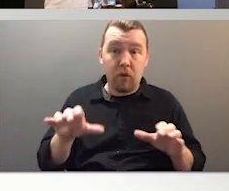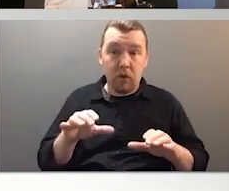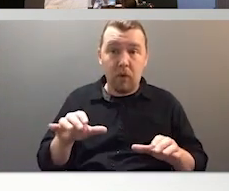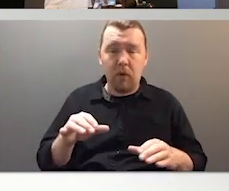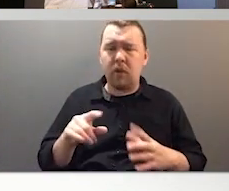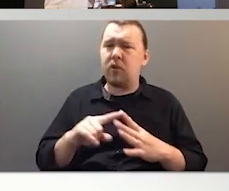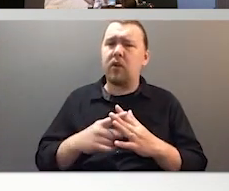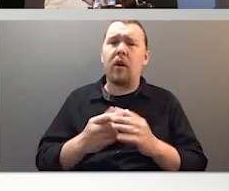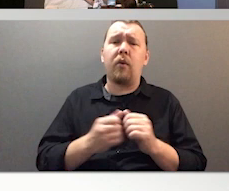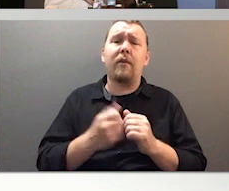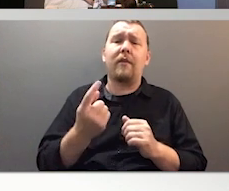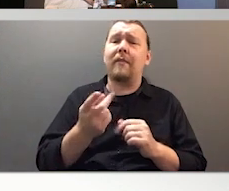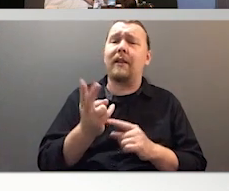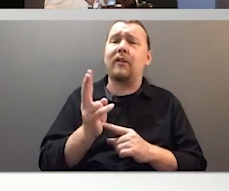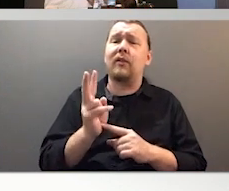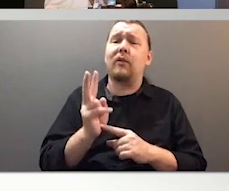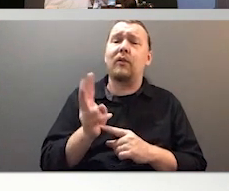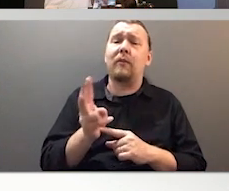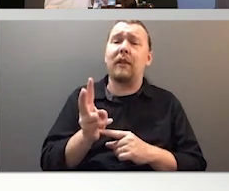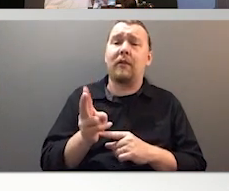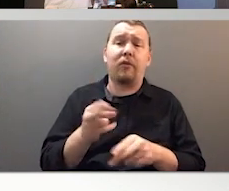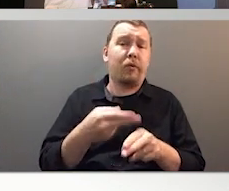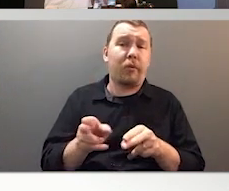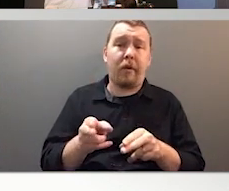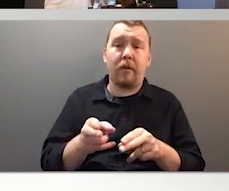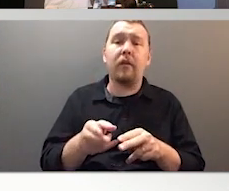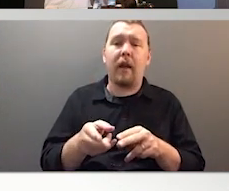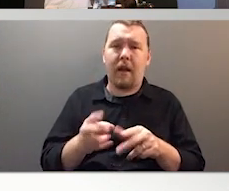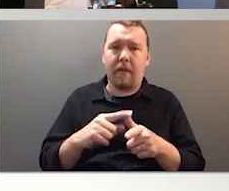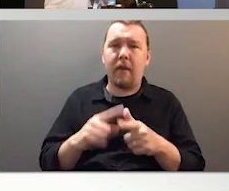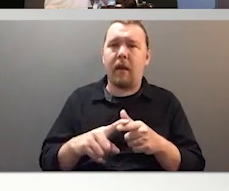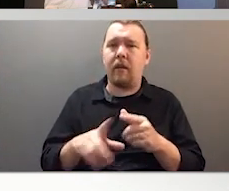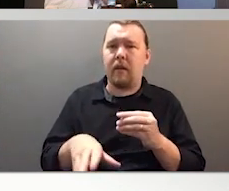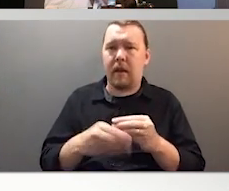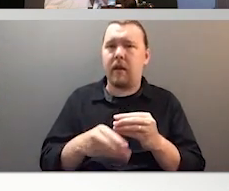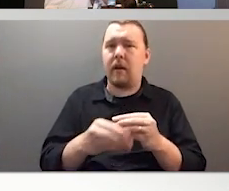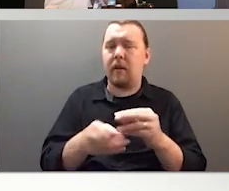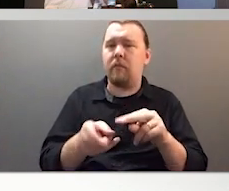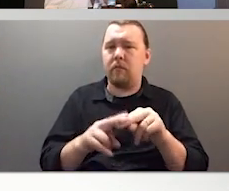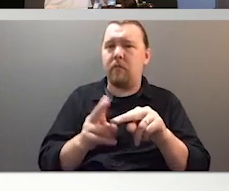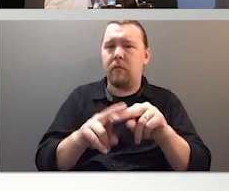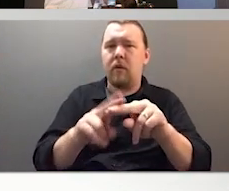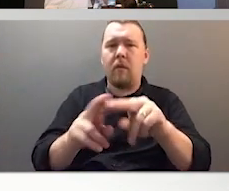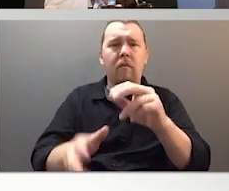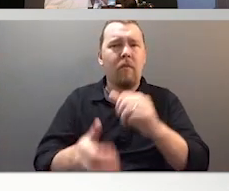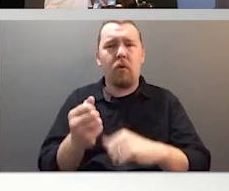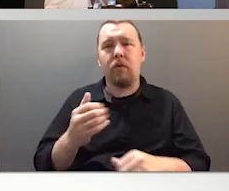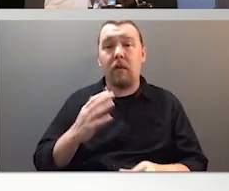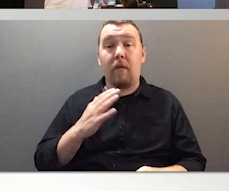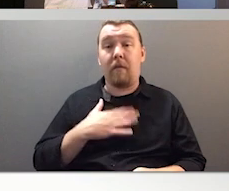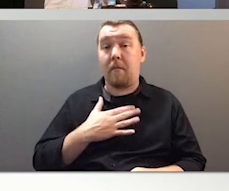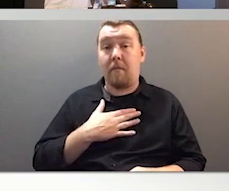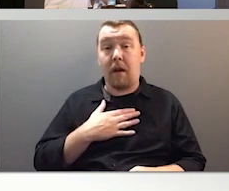minutes long and then building up tolerance. I mean, most of my neurotypical adults can't stay still in a yoga class for 10